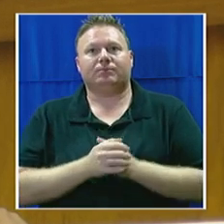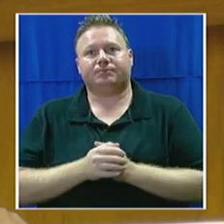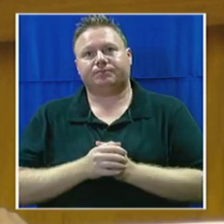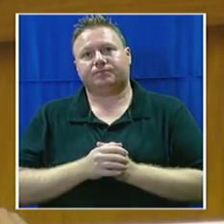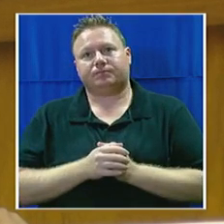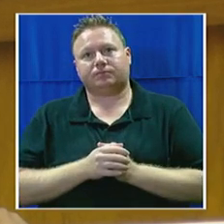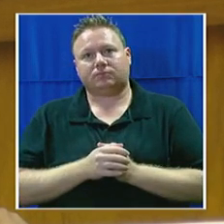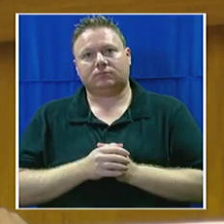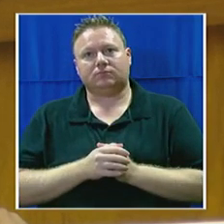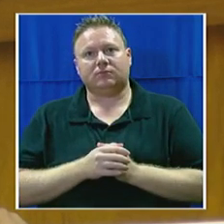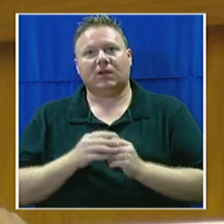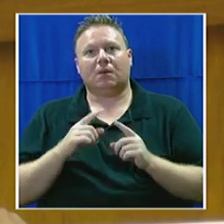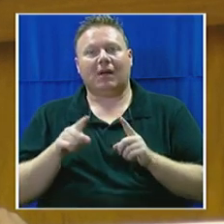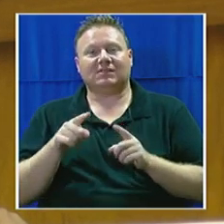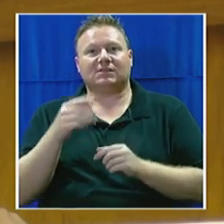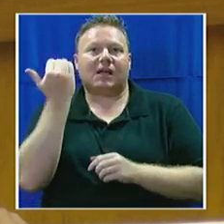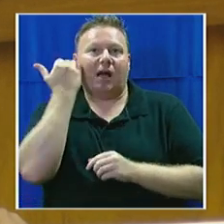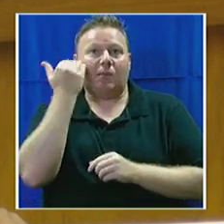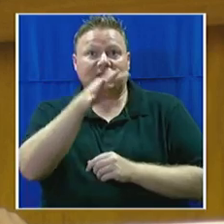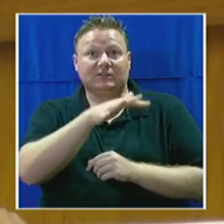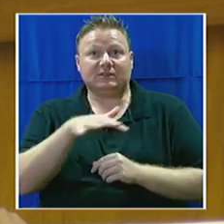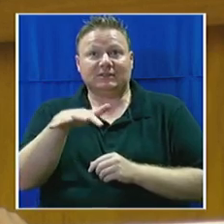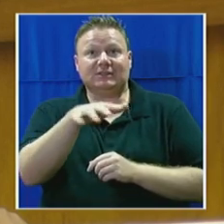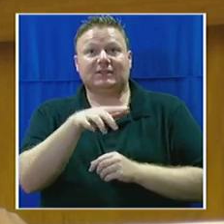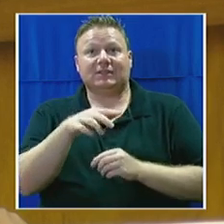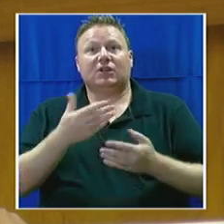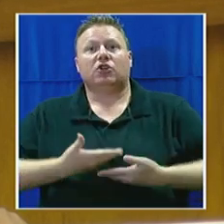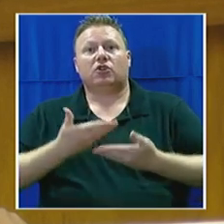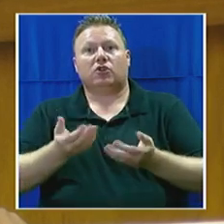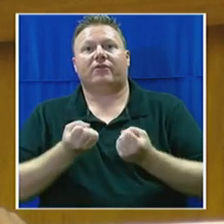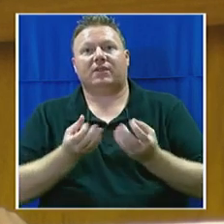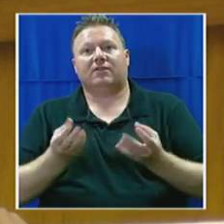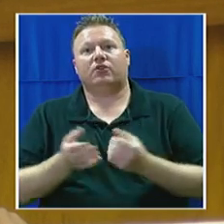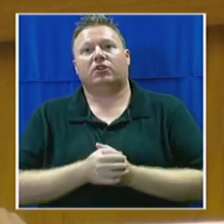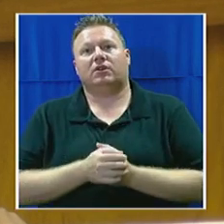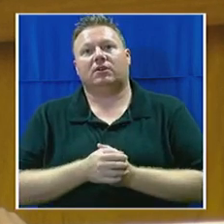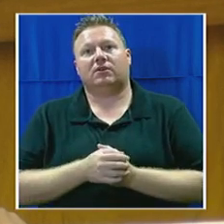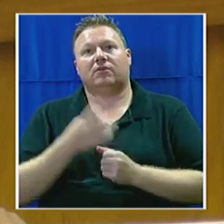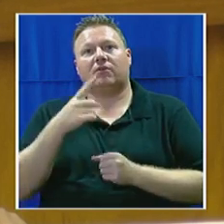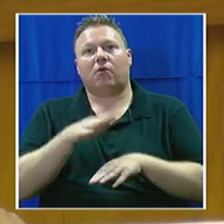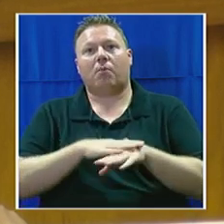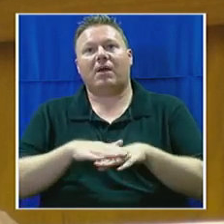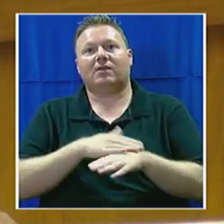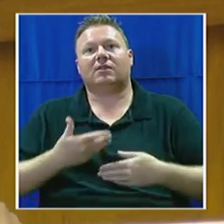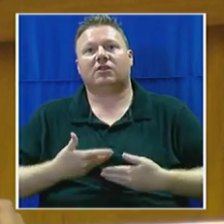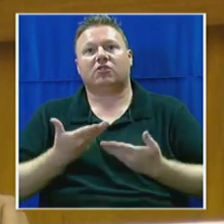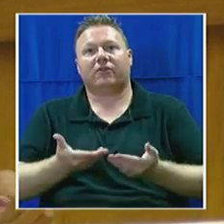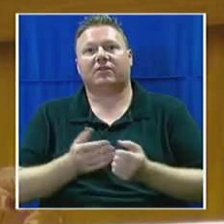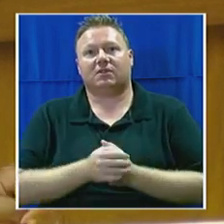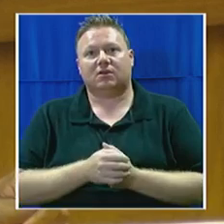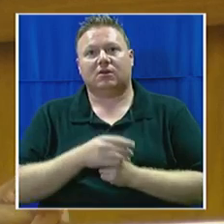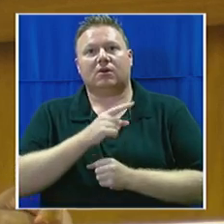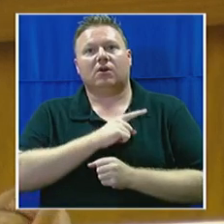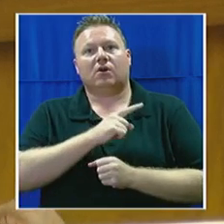This despite the fact that local government is the cold face of service delivery and provision of basic services. The reason